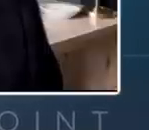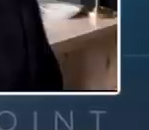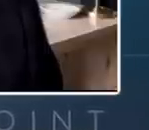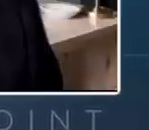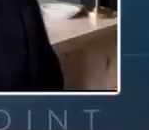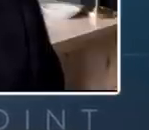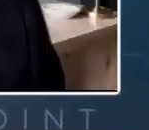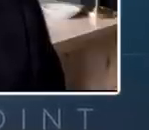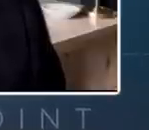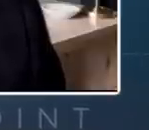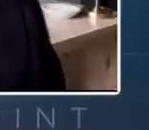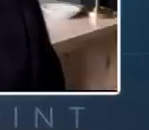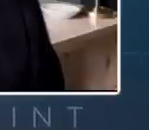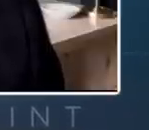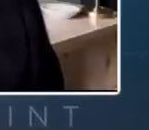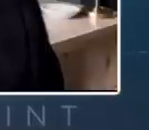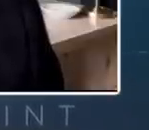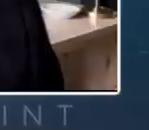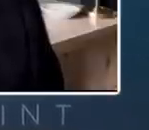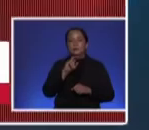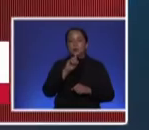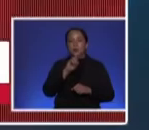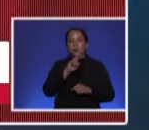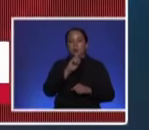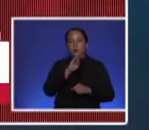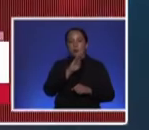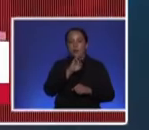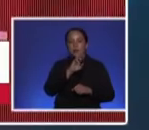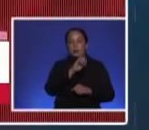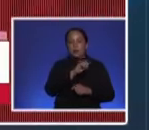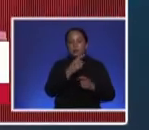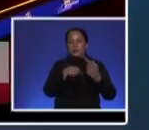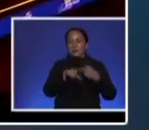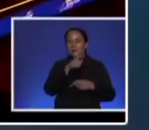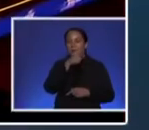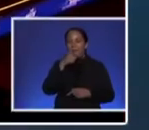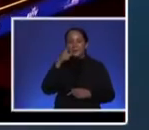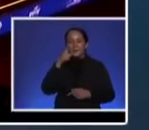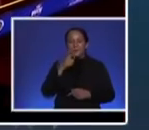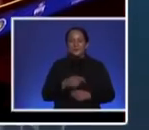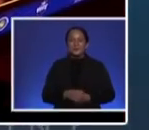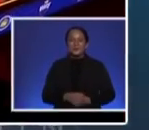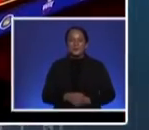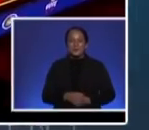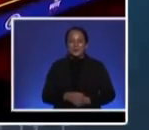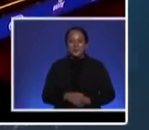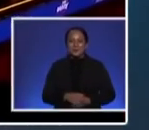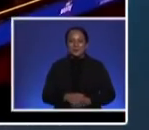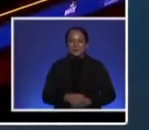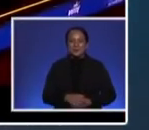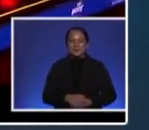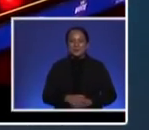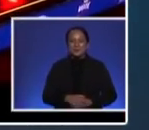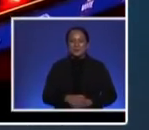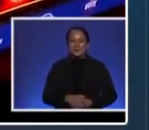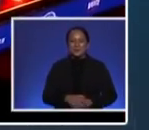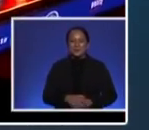this floating of alternative tandems like Rosa Robredo Sara